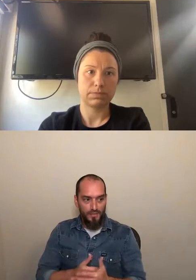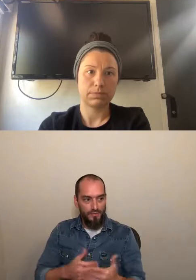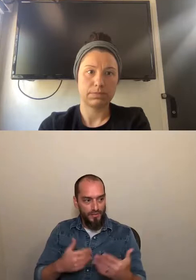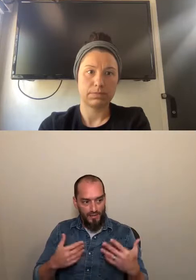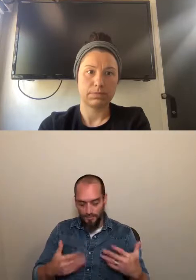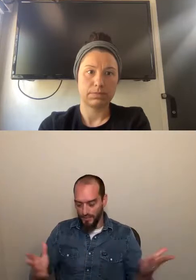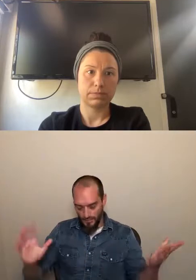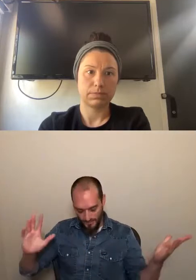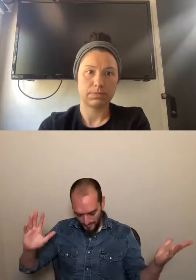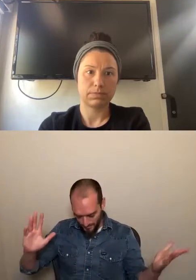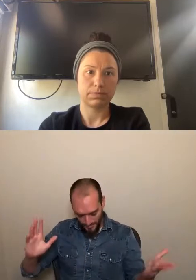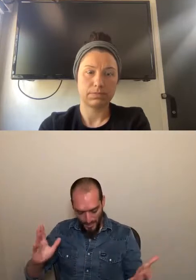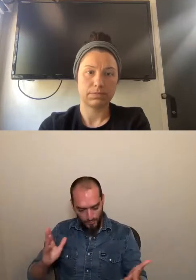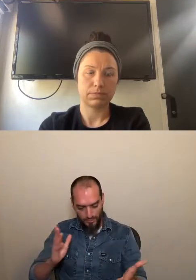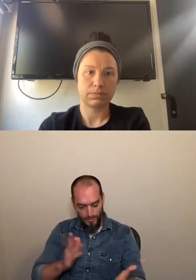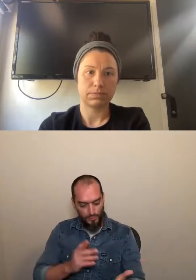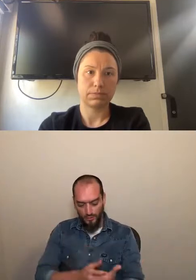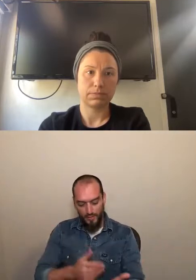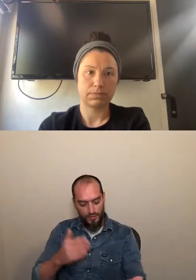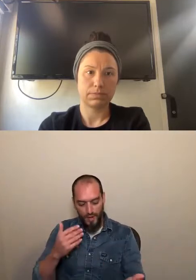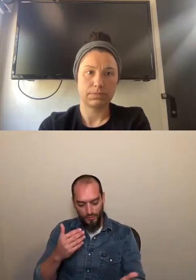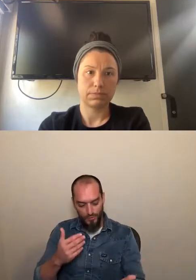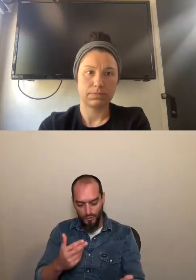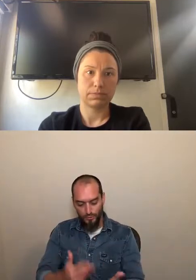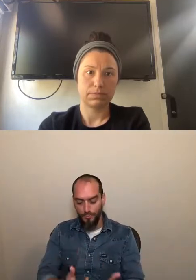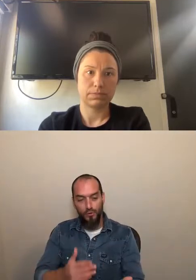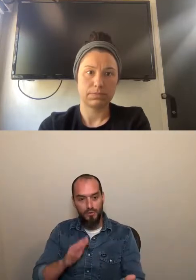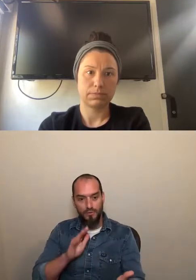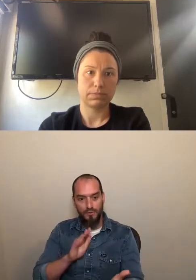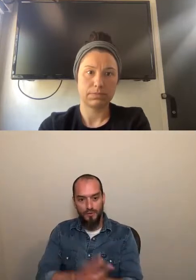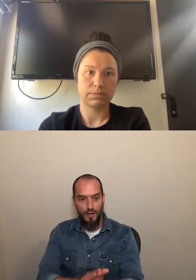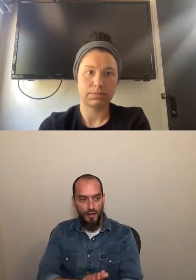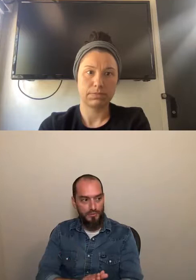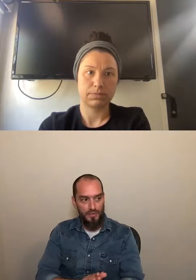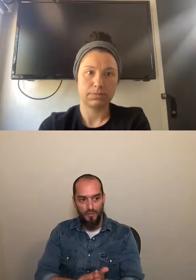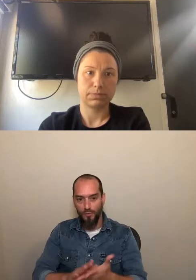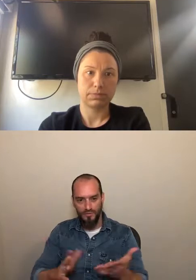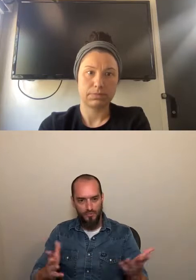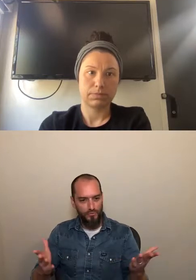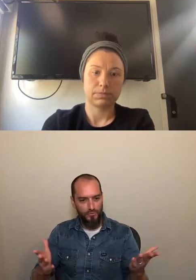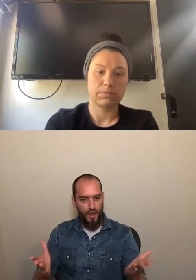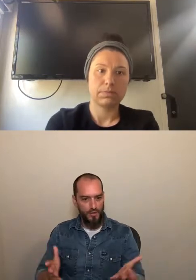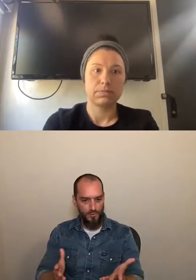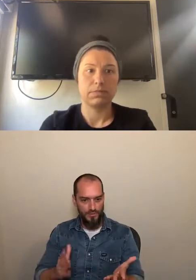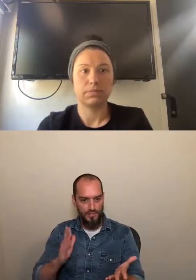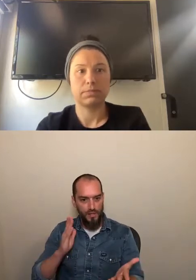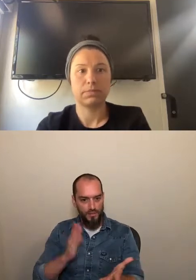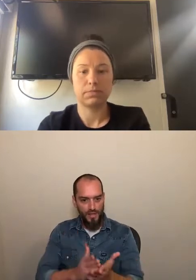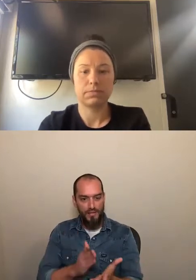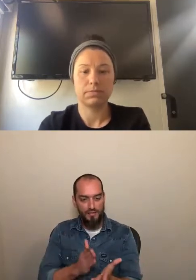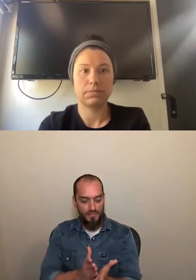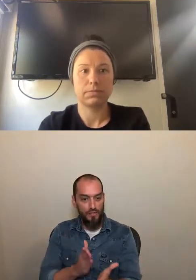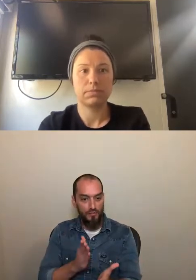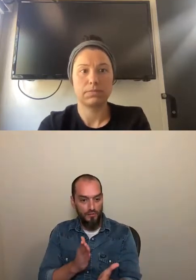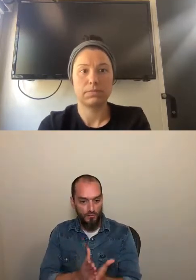So at the end of that inspection, I will issue a letter, I will issue a report. I'm citing a home as unfit for occupancy.